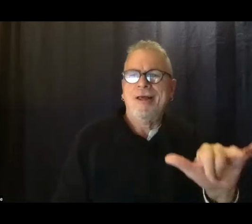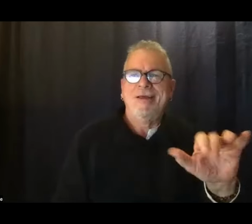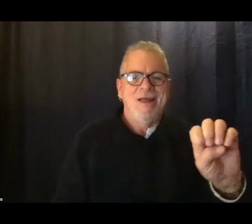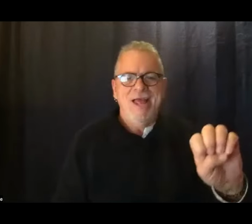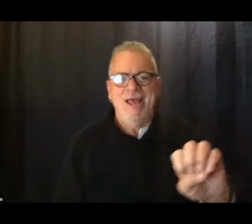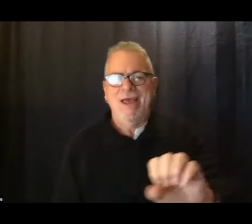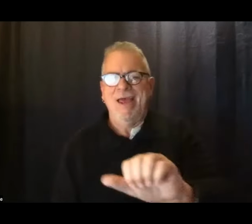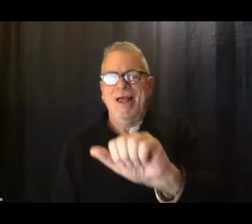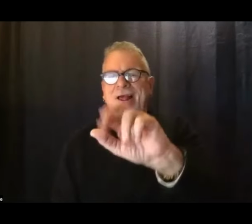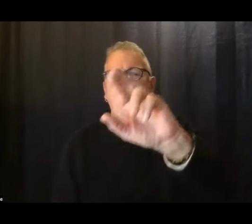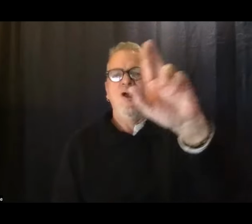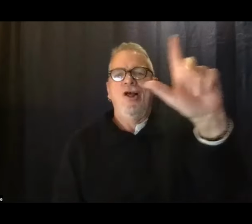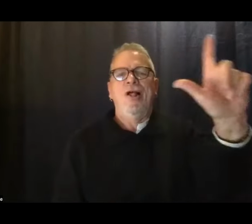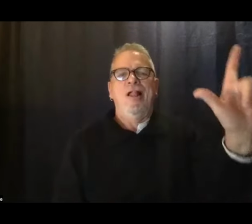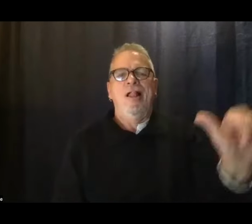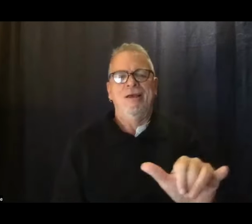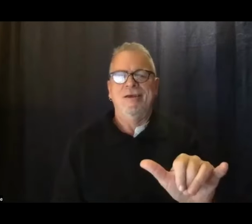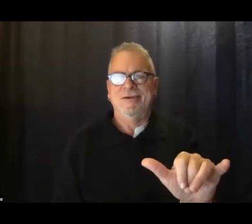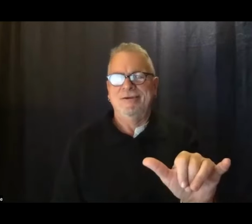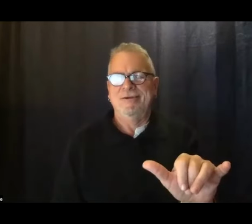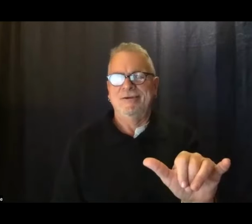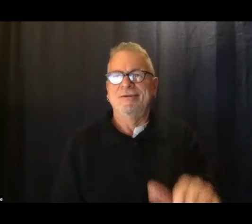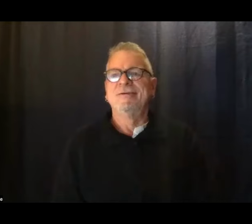It's going through there early.